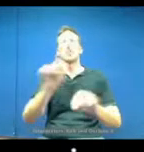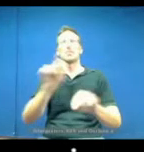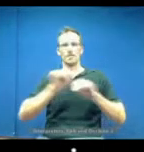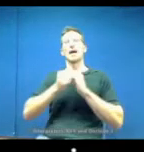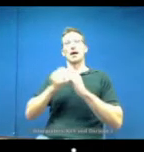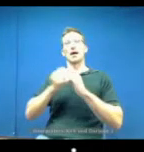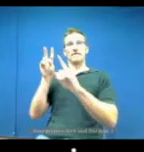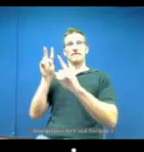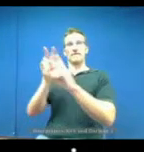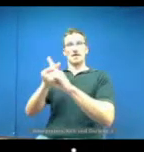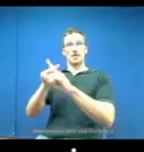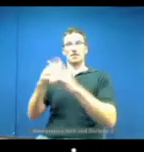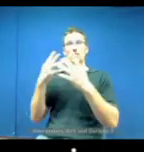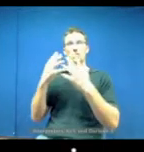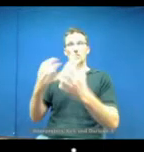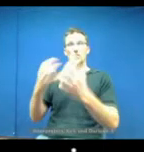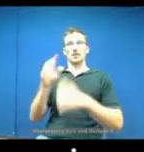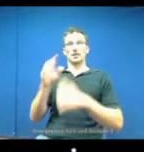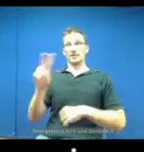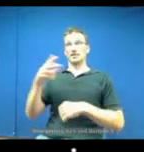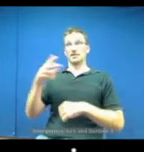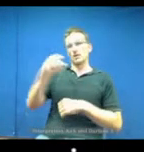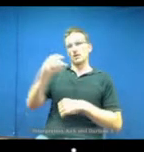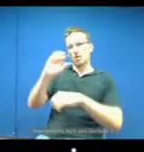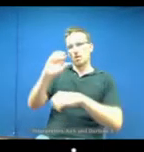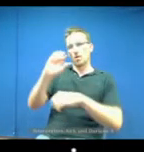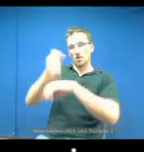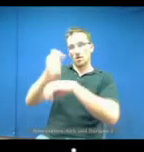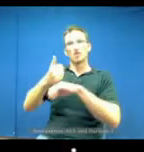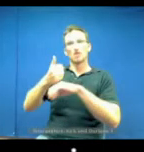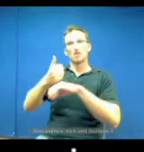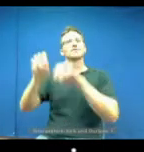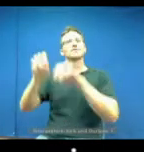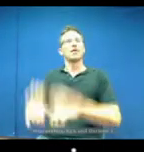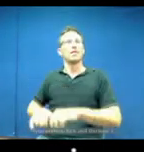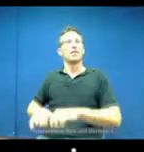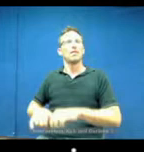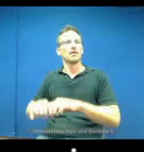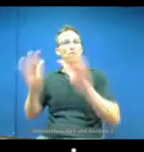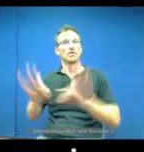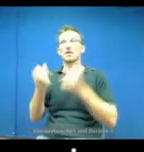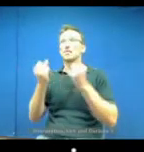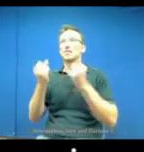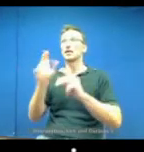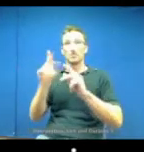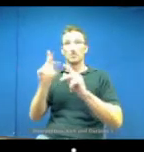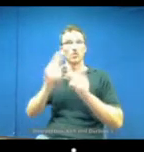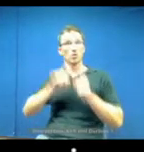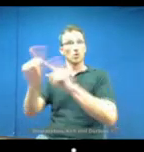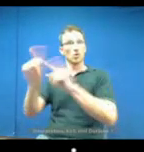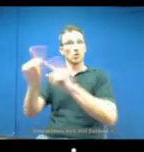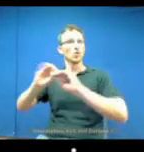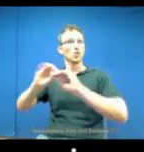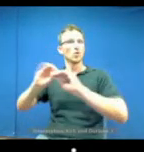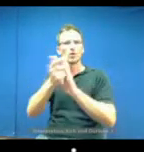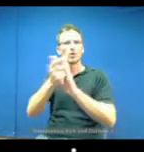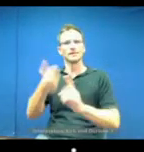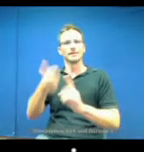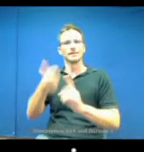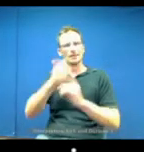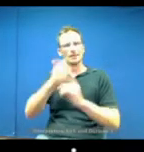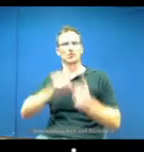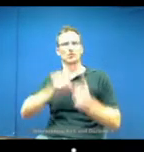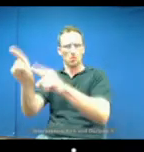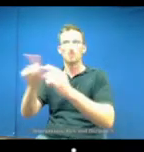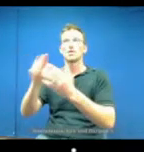form. You don't have to have an attorney, and many, many people don't have attorneys. But you fill out this form, and it goes through the